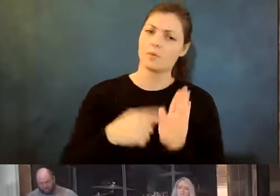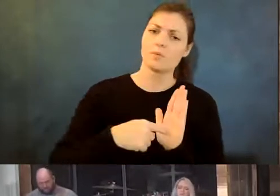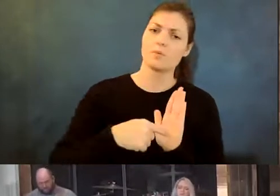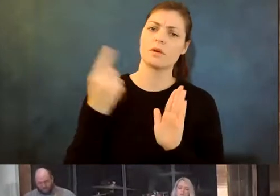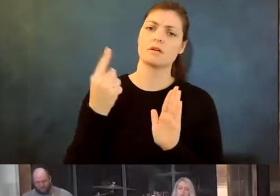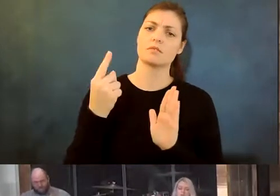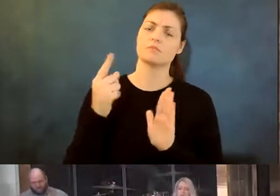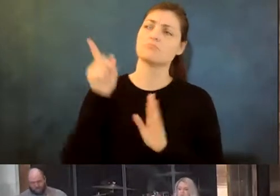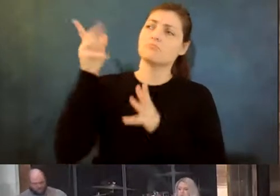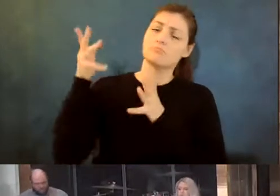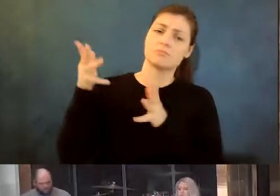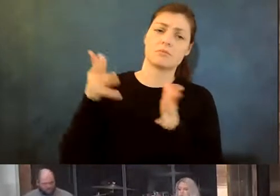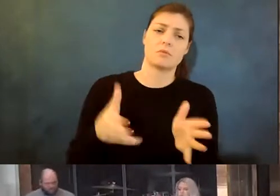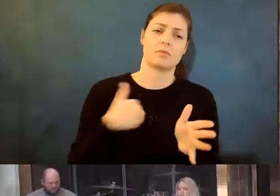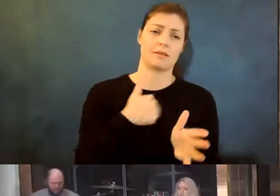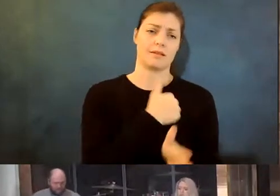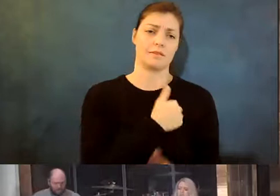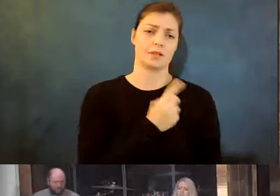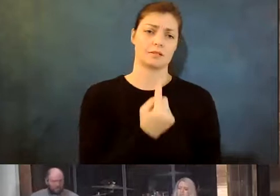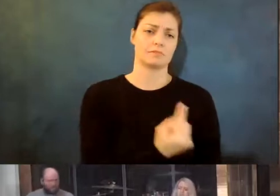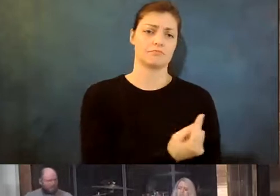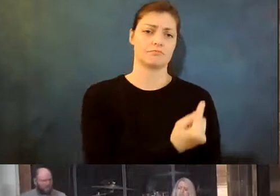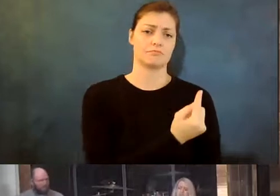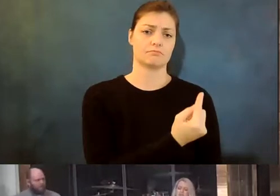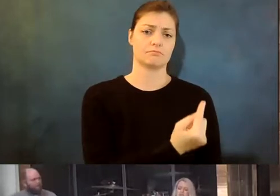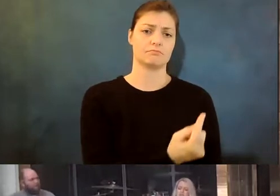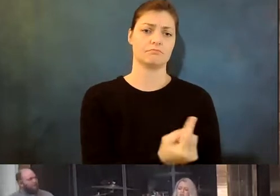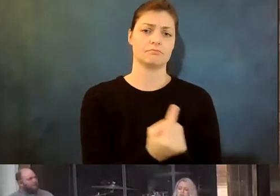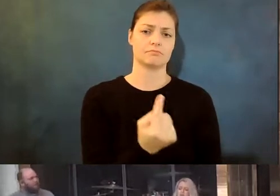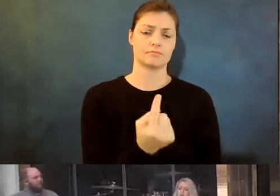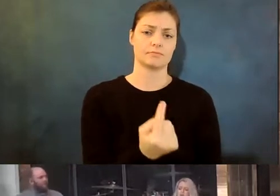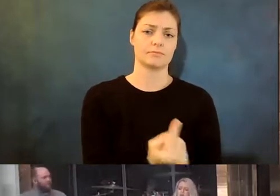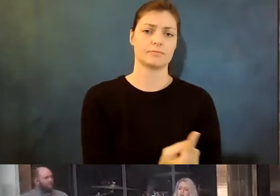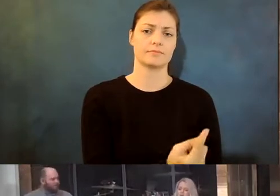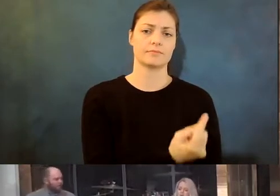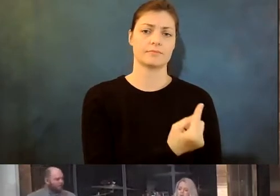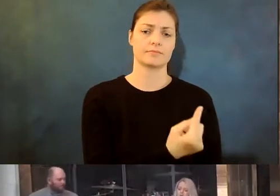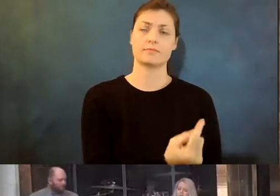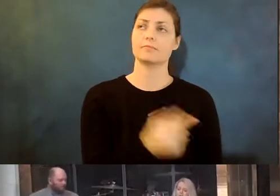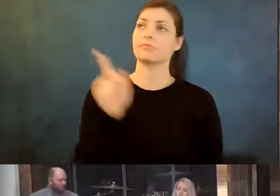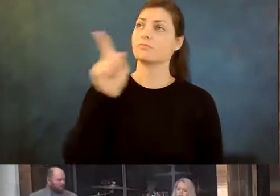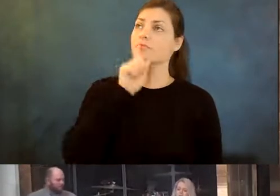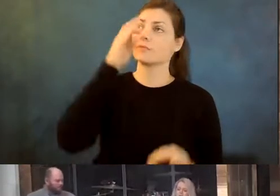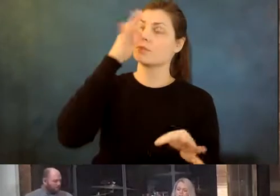Never once did you leave us on our own. You were faithful. You are